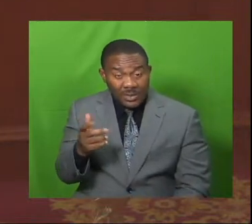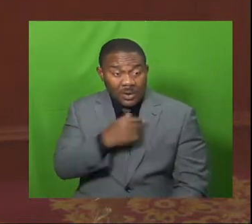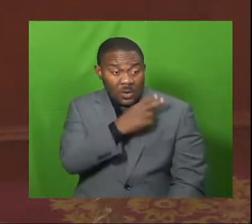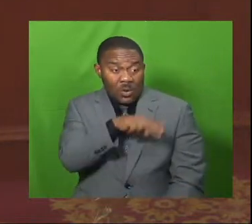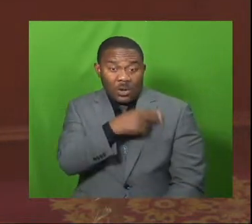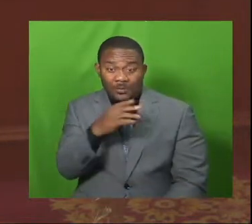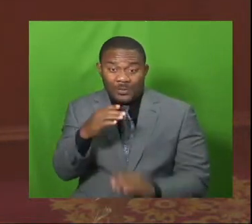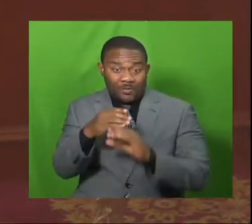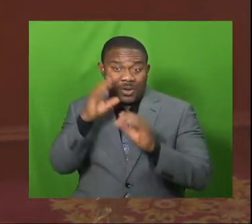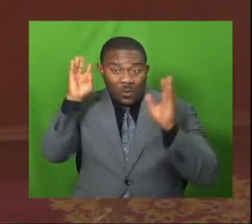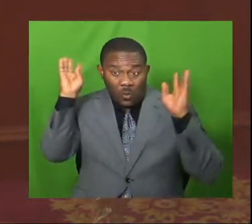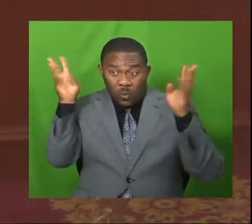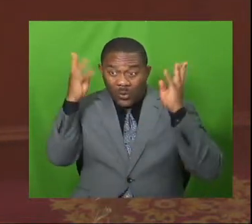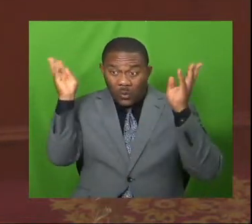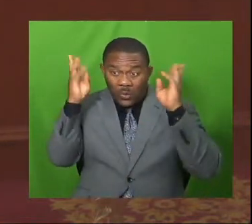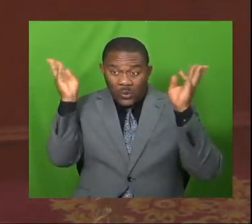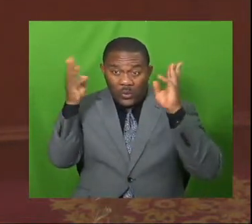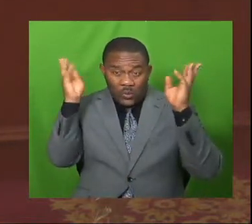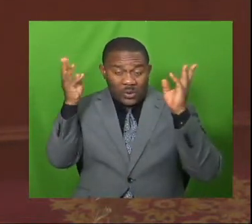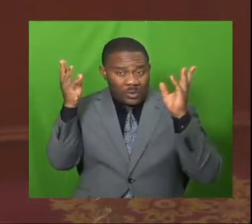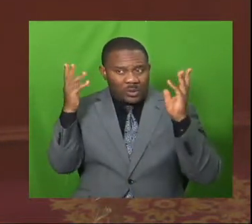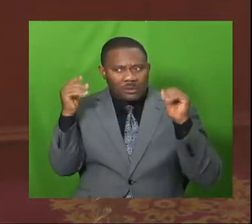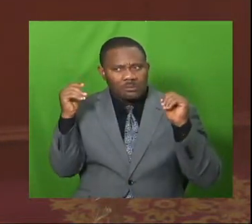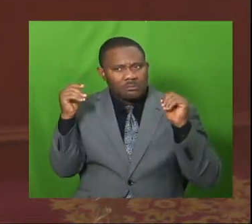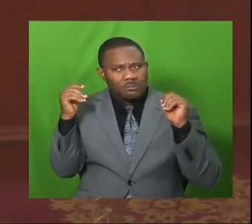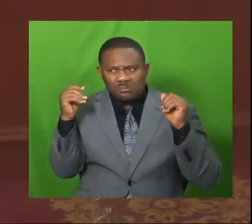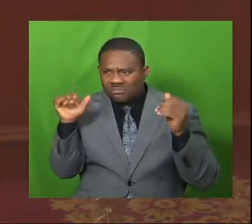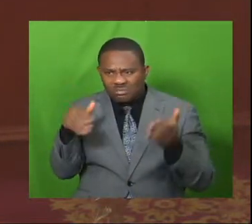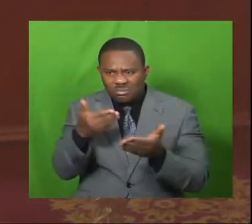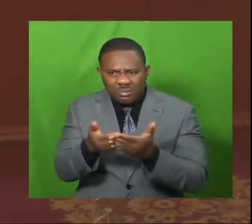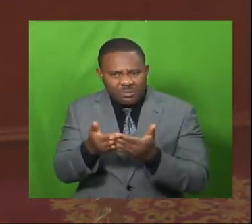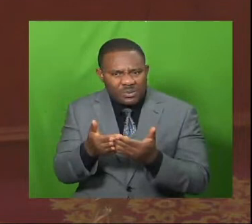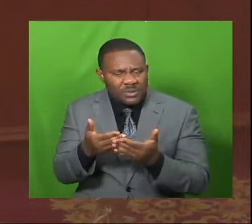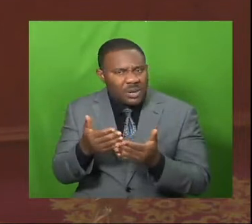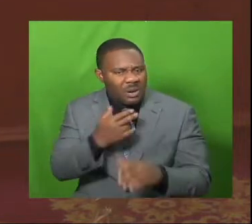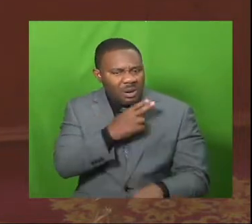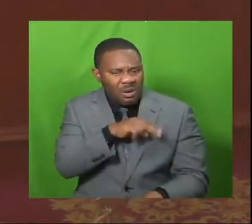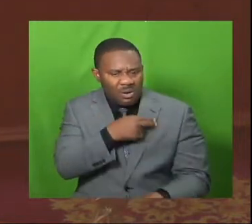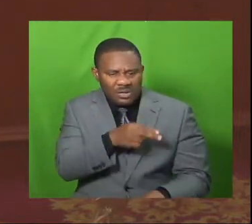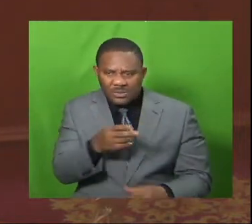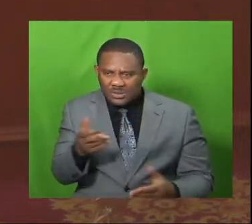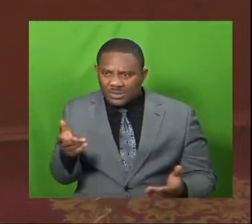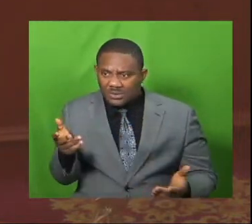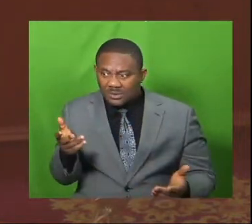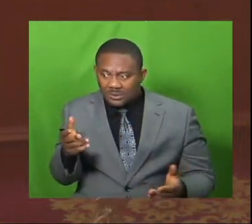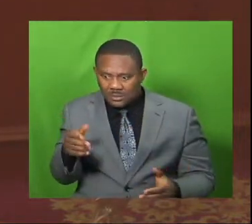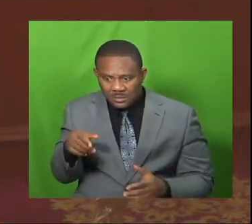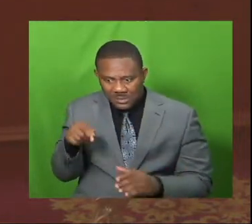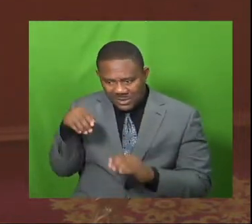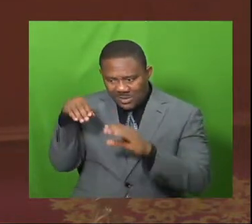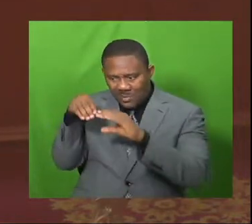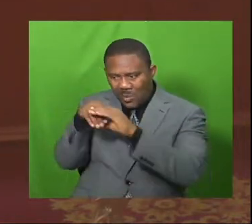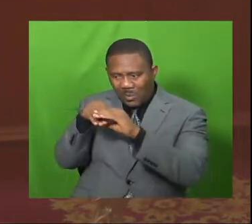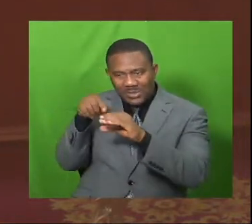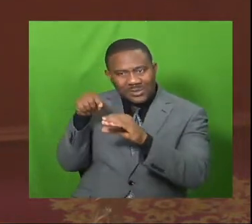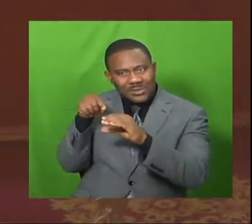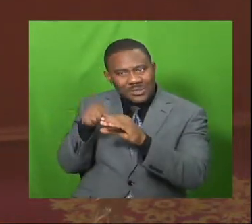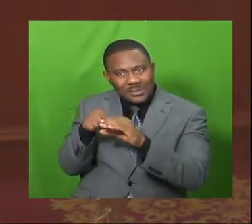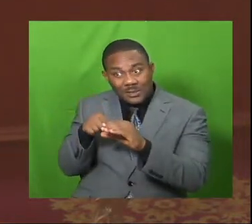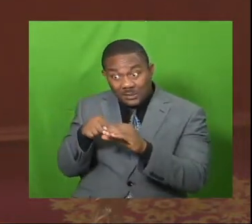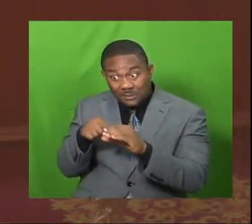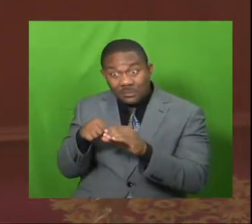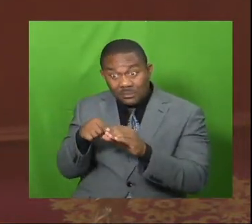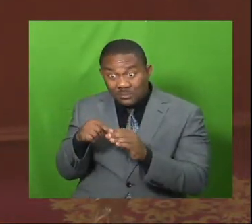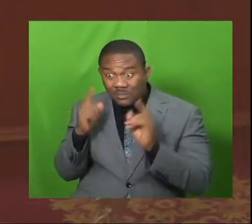you arrive at no hospital, can you treat that person? Can you treat somebody in an ambulance and entertain